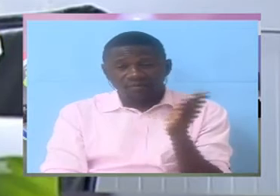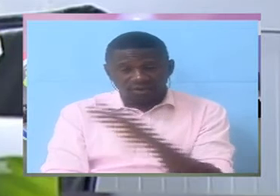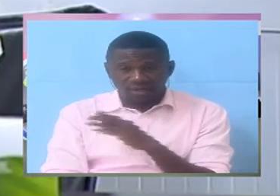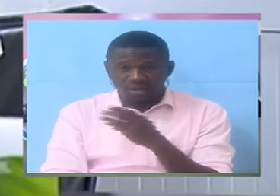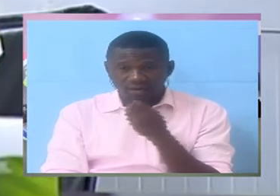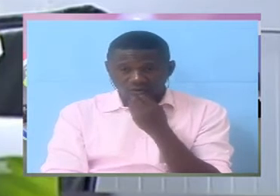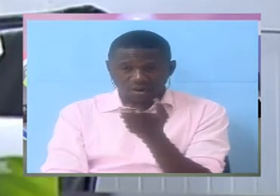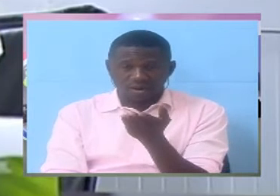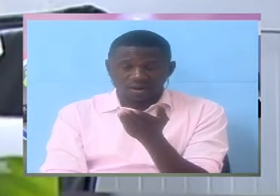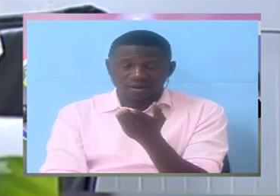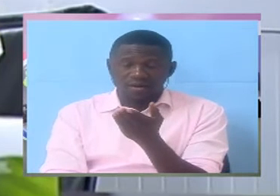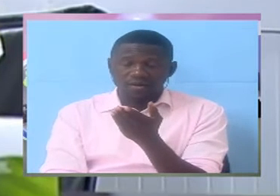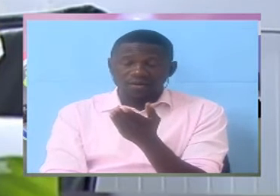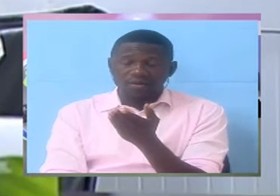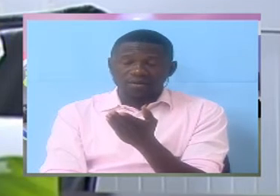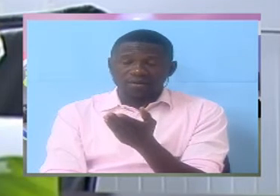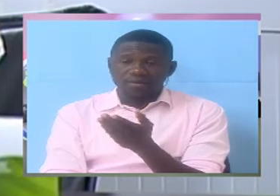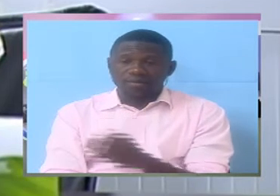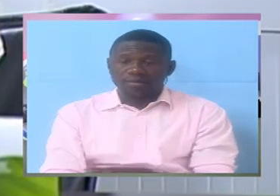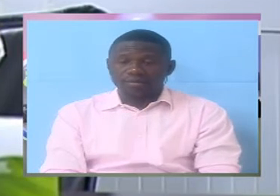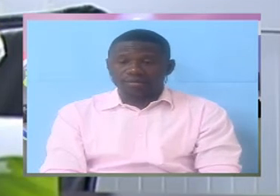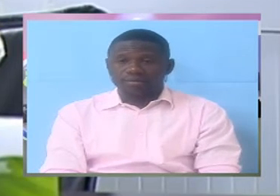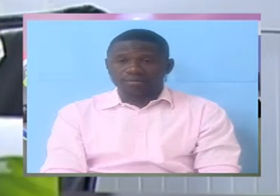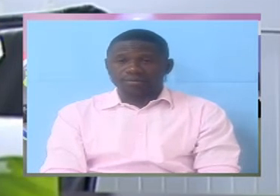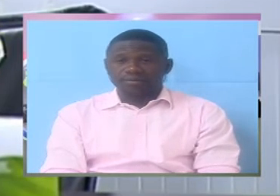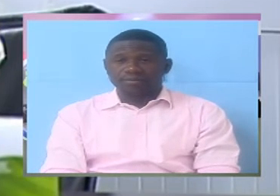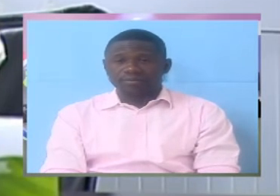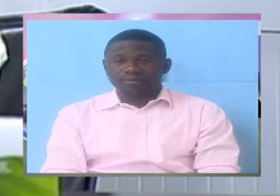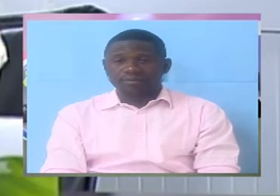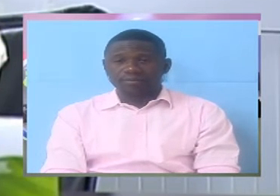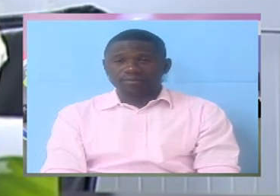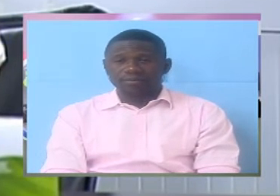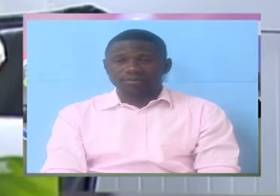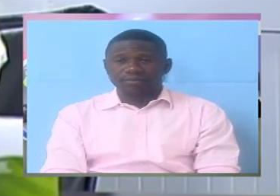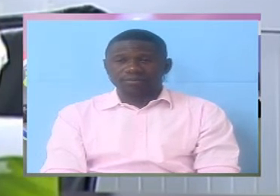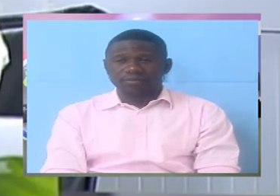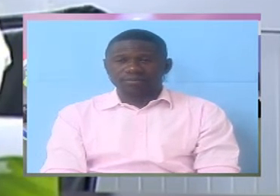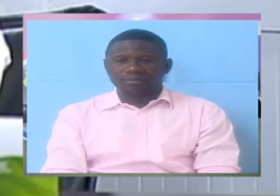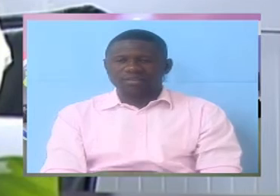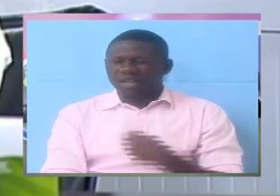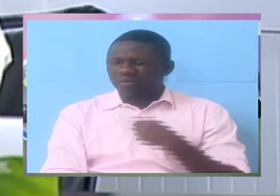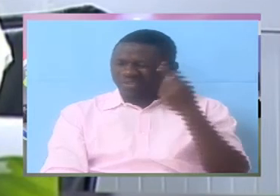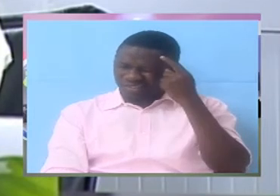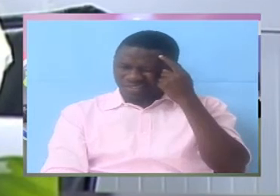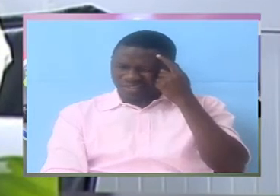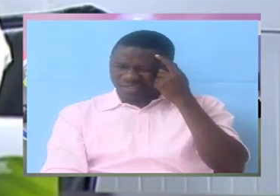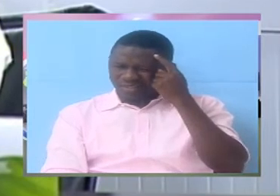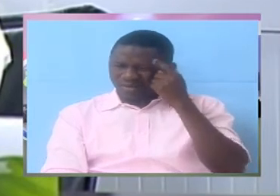I will wonder whether they would deny.